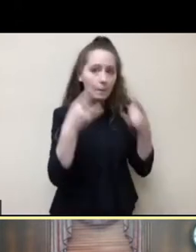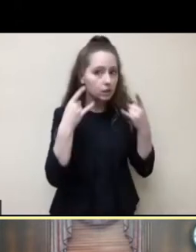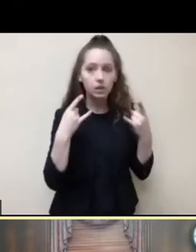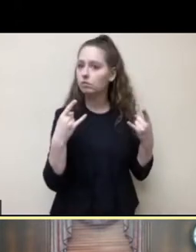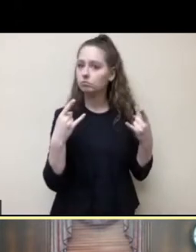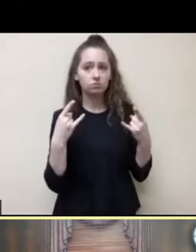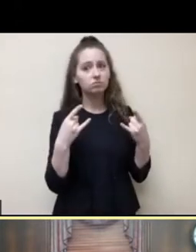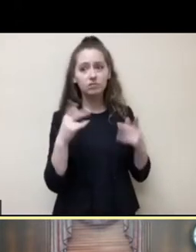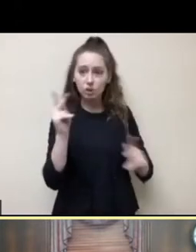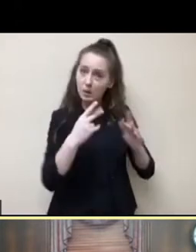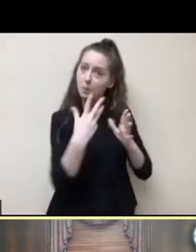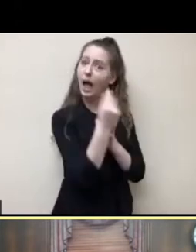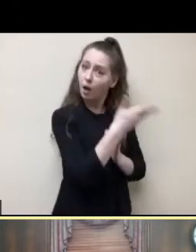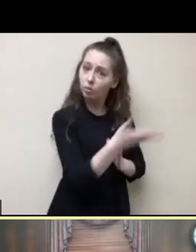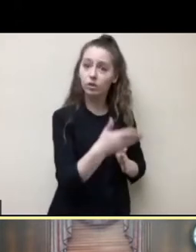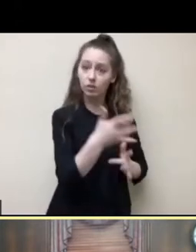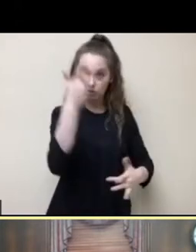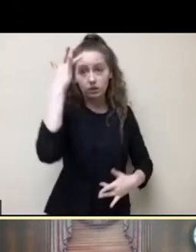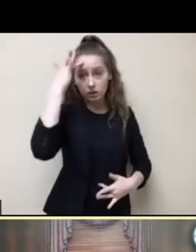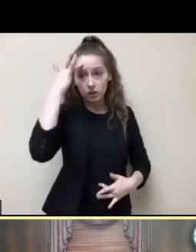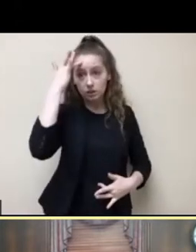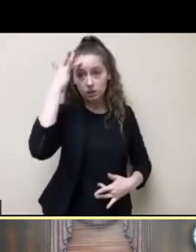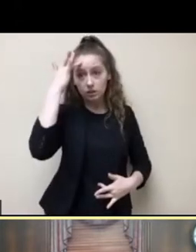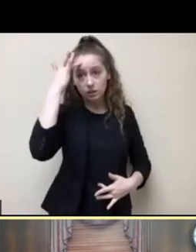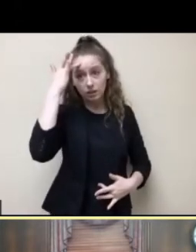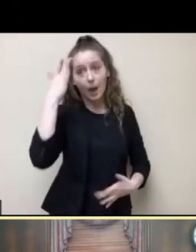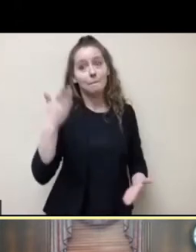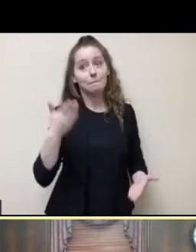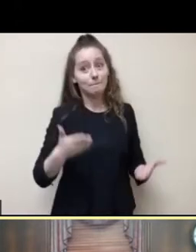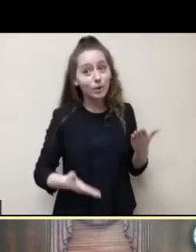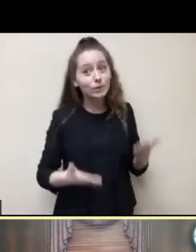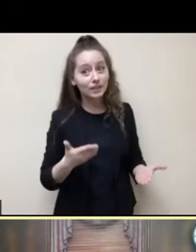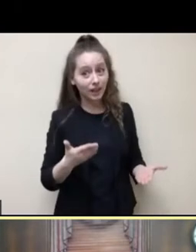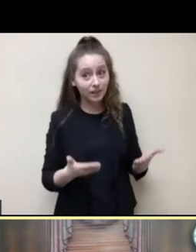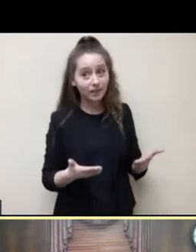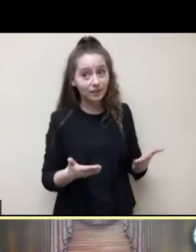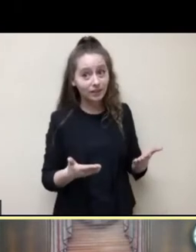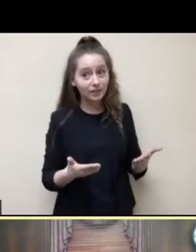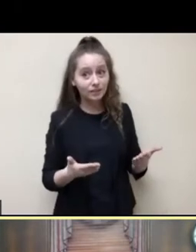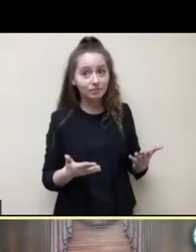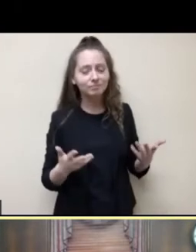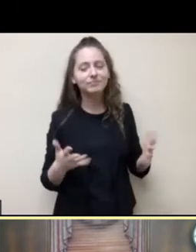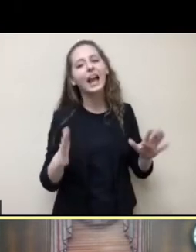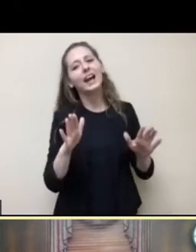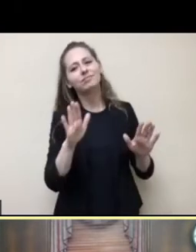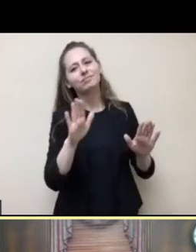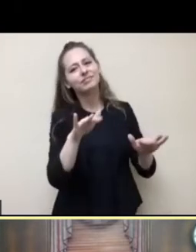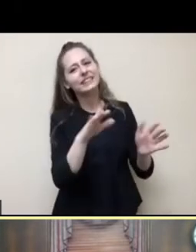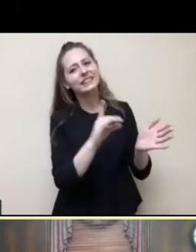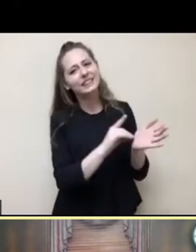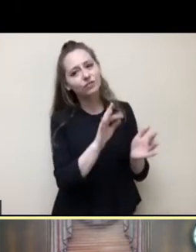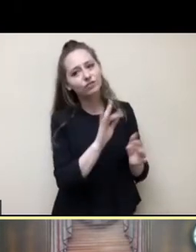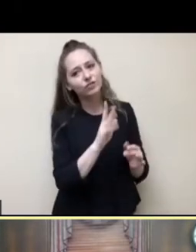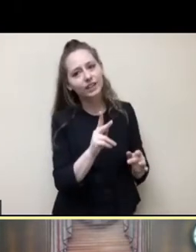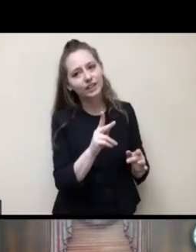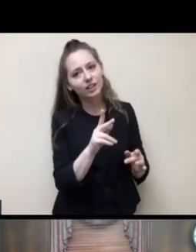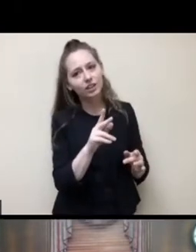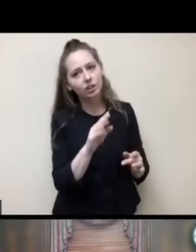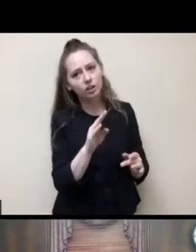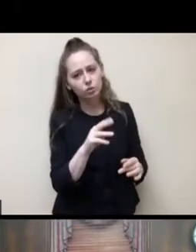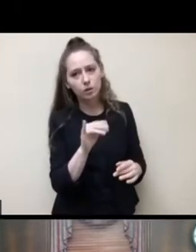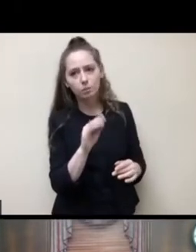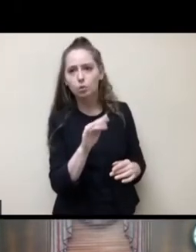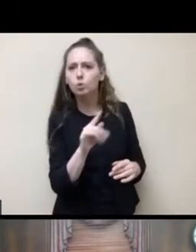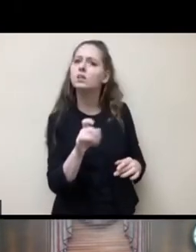sick. And most likely, and this is something, hey, Dr. Frank, could you unmute? Oh, you are unmuted. You know,